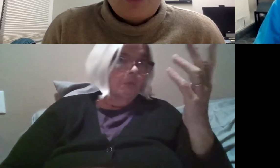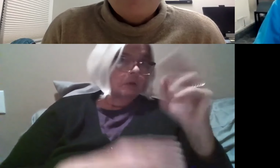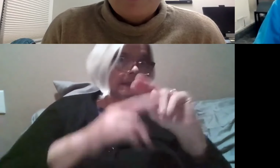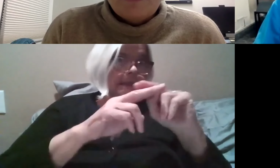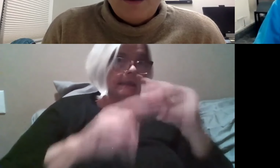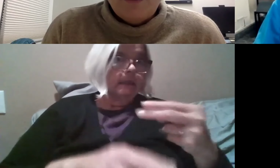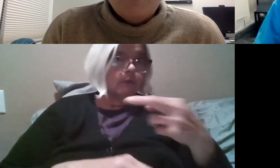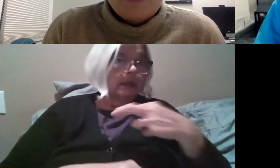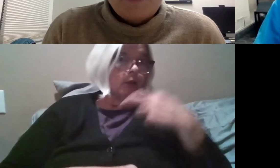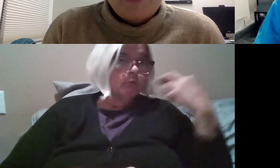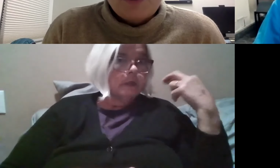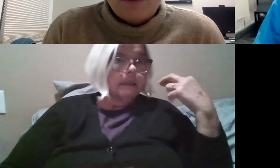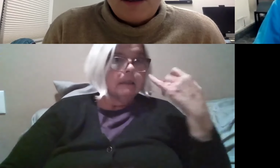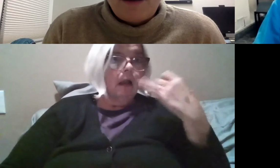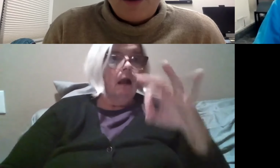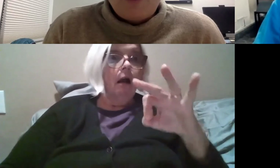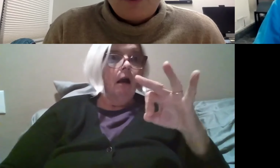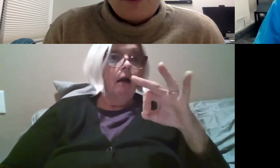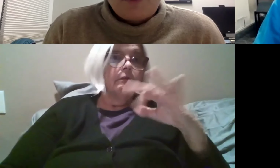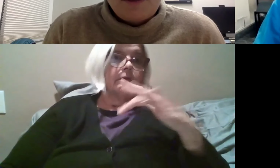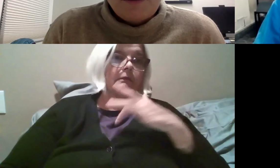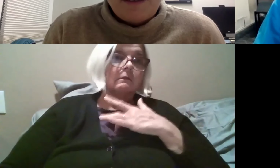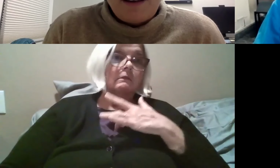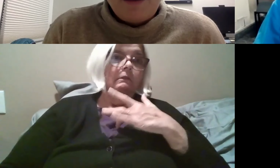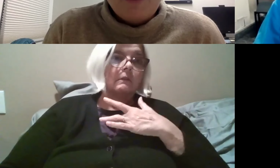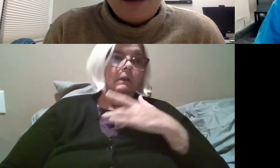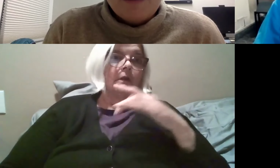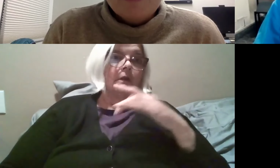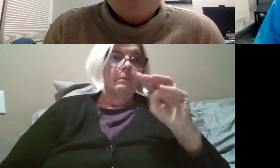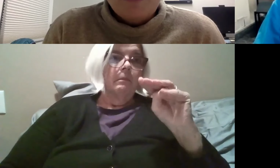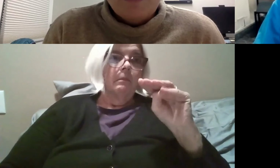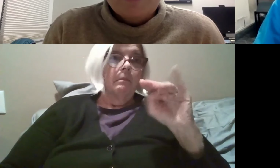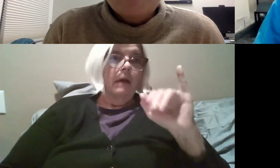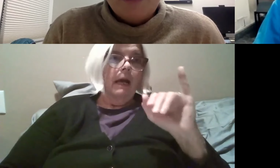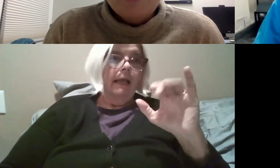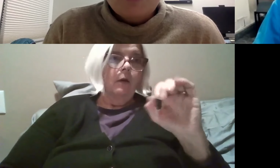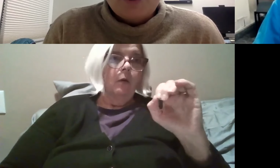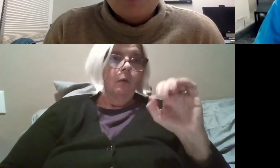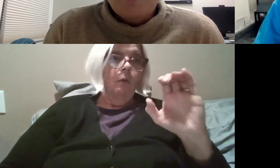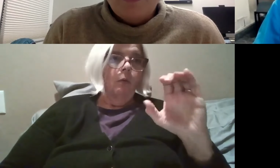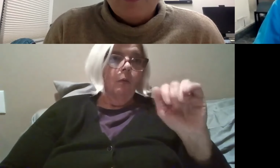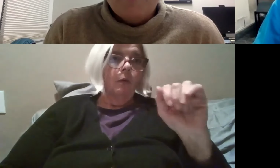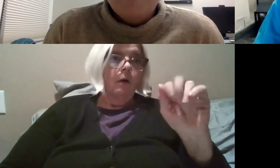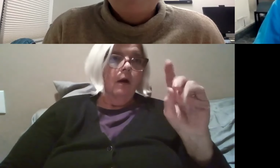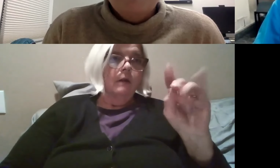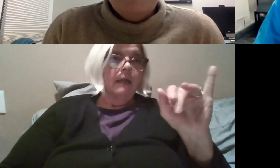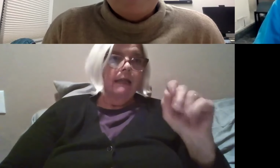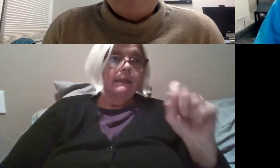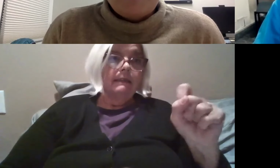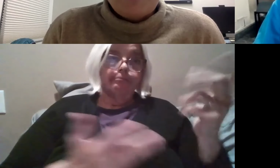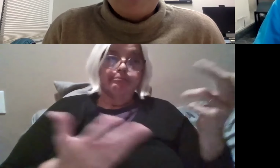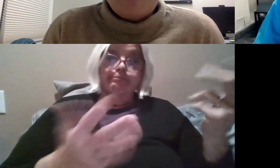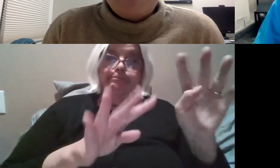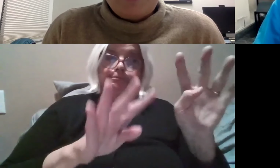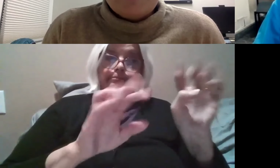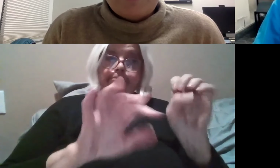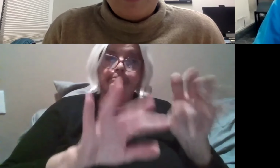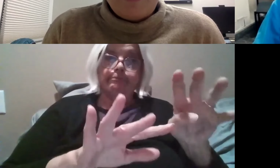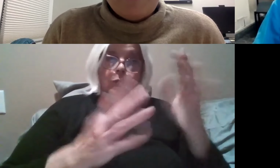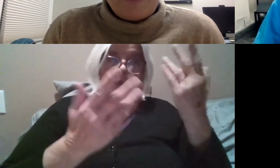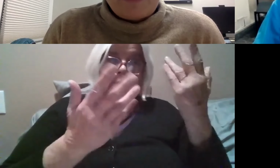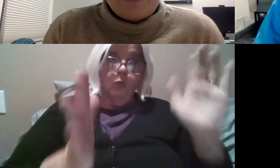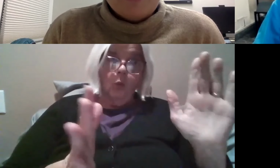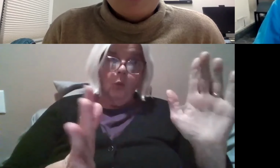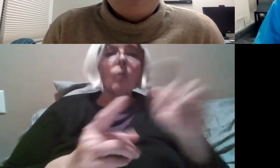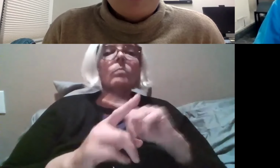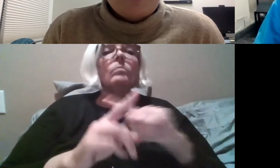getting COVID, especially right now with our really high rates among this age group, that the further that we